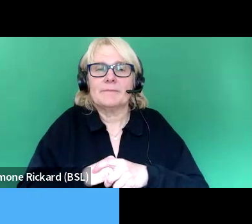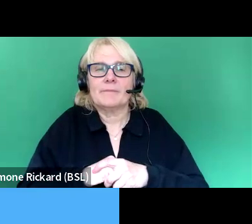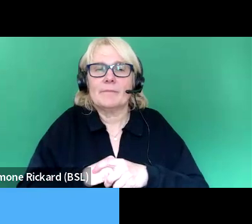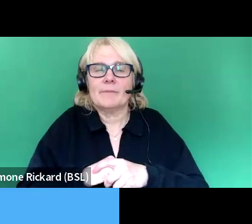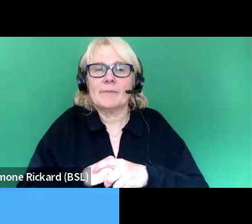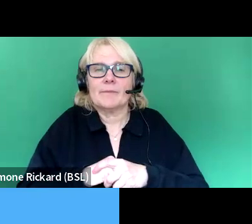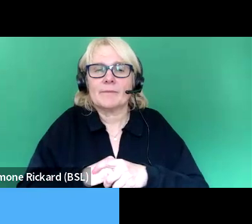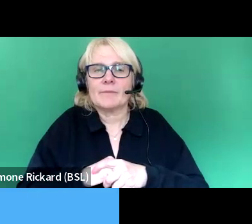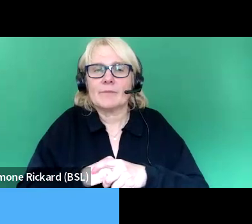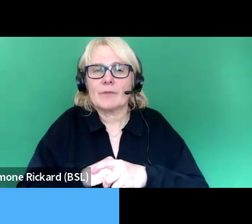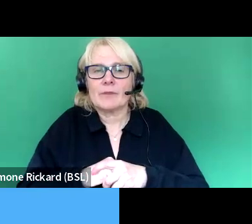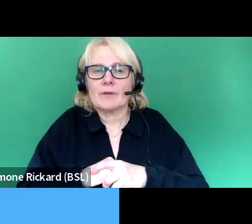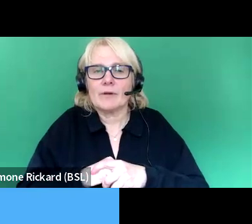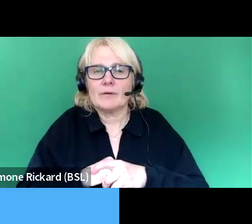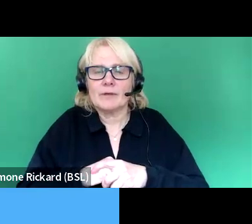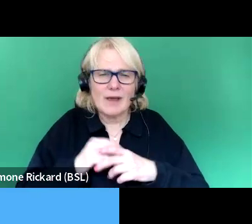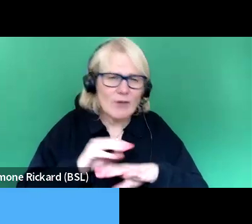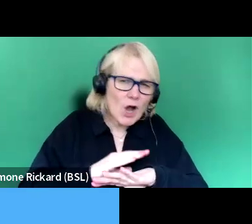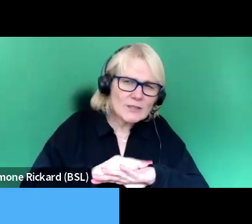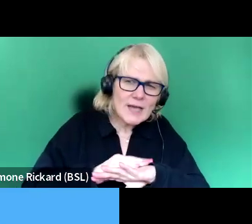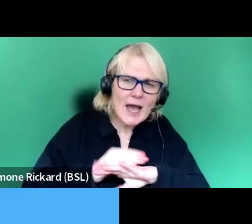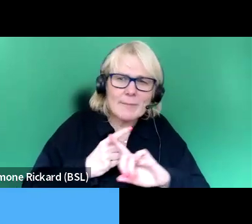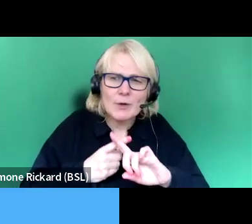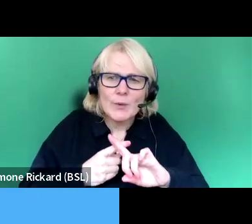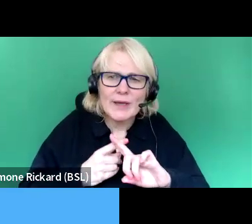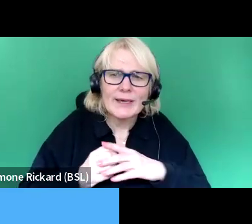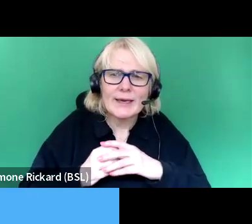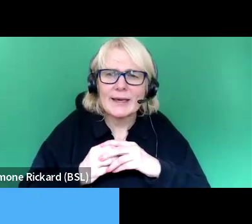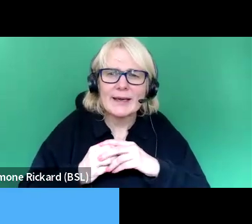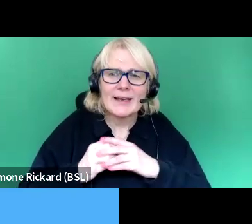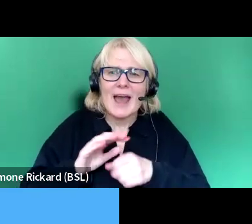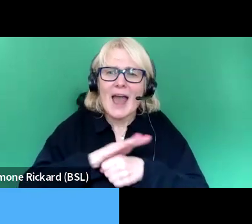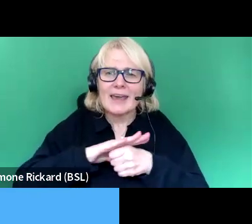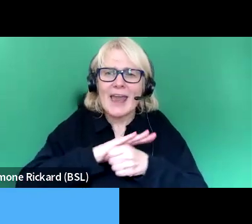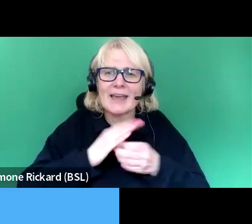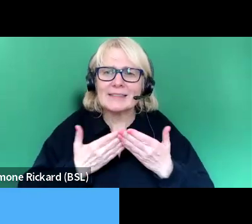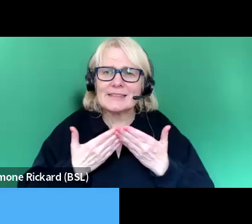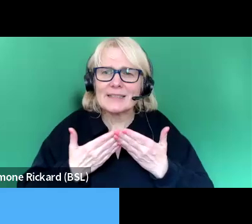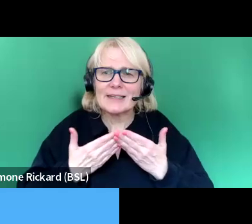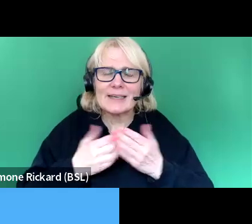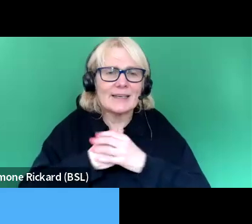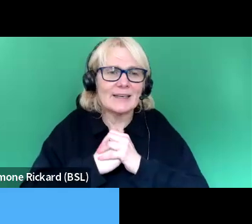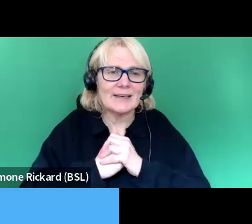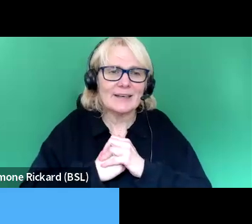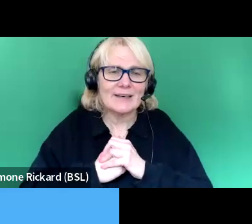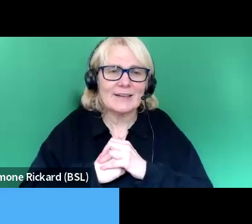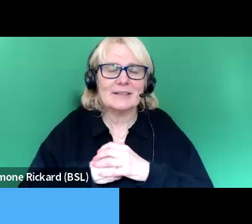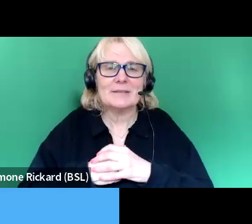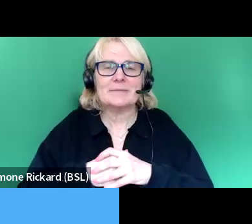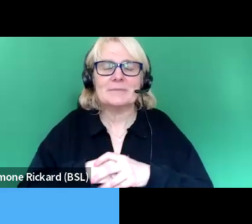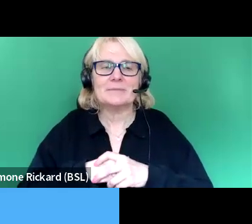I'll just give a quick, if I've got time, Amelia, a quick case study, so you know that there's a